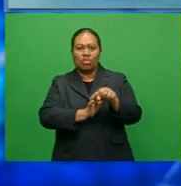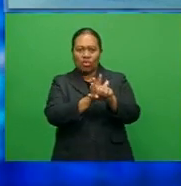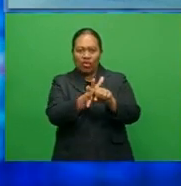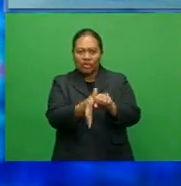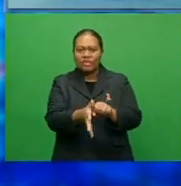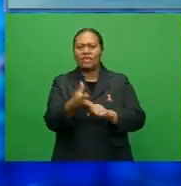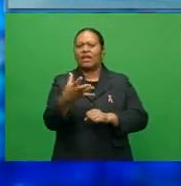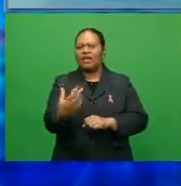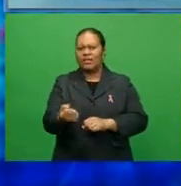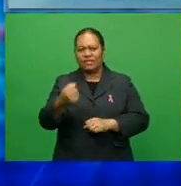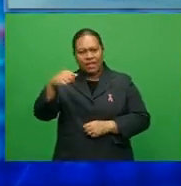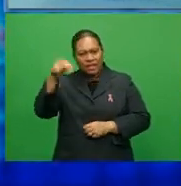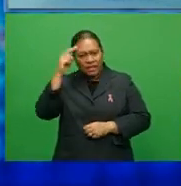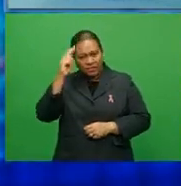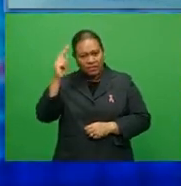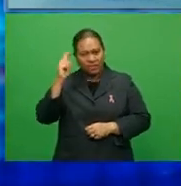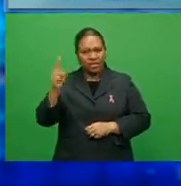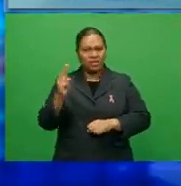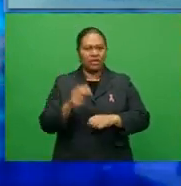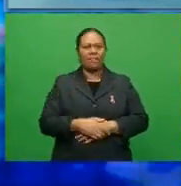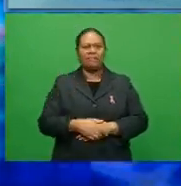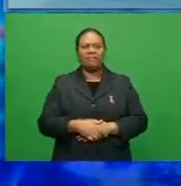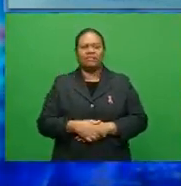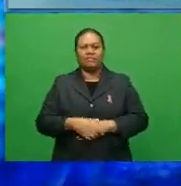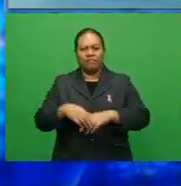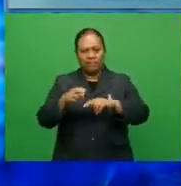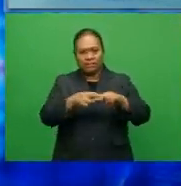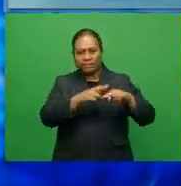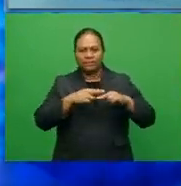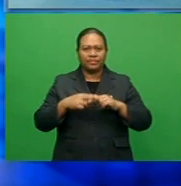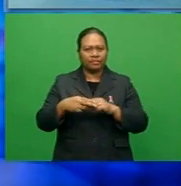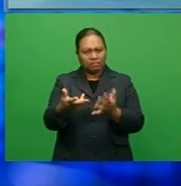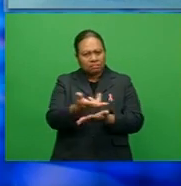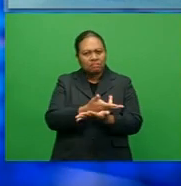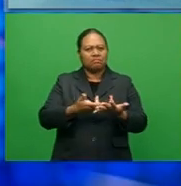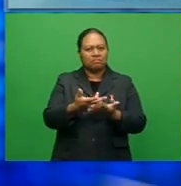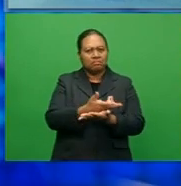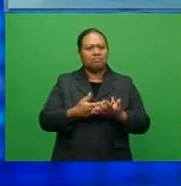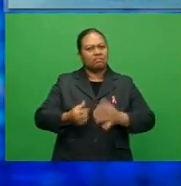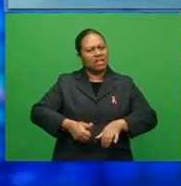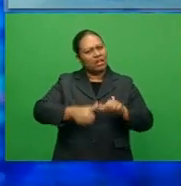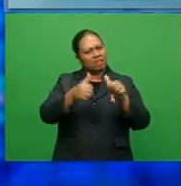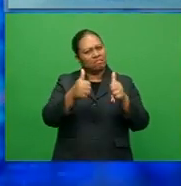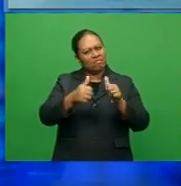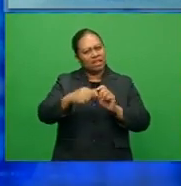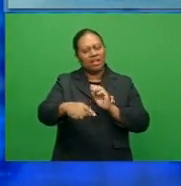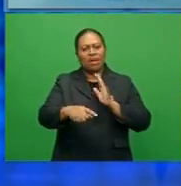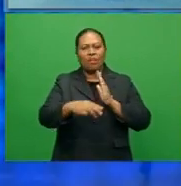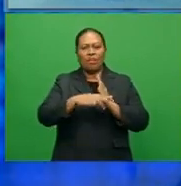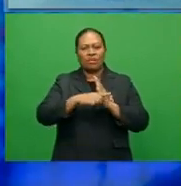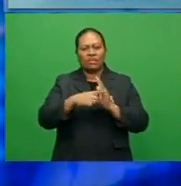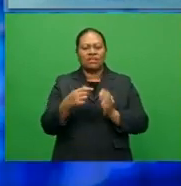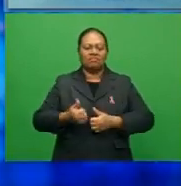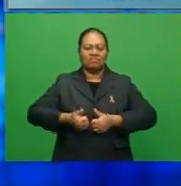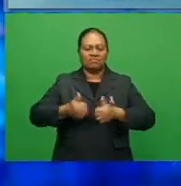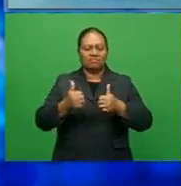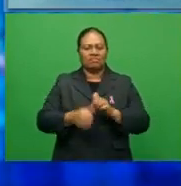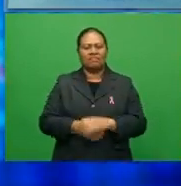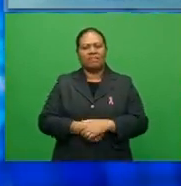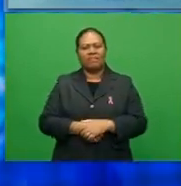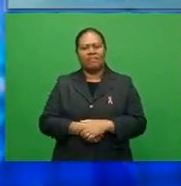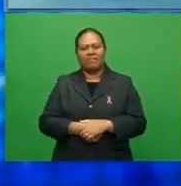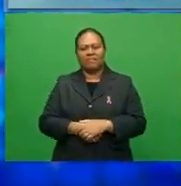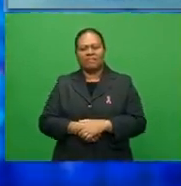a COVID-19 contained nation, Fiji is negotiating from a positive position of advantage. Edwin